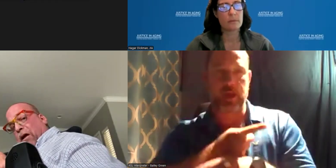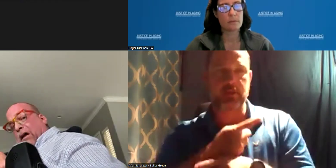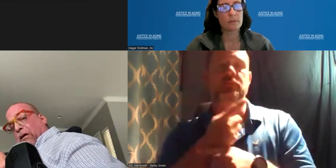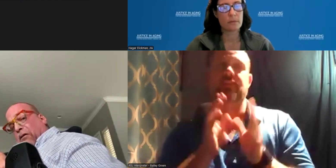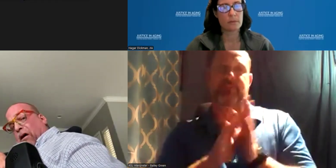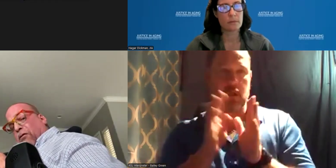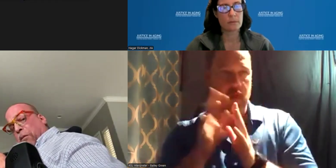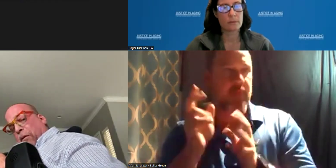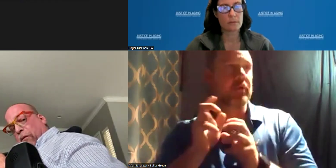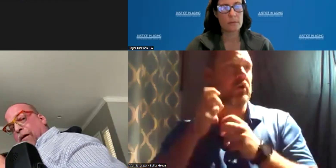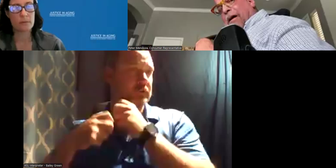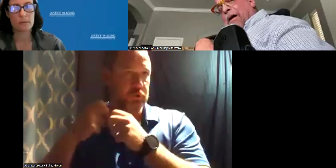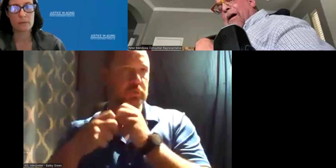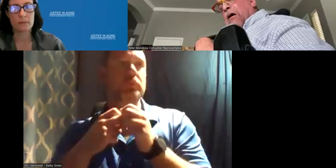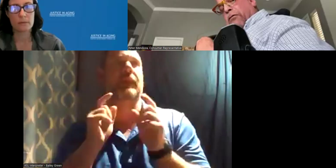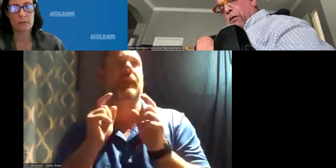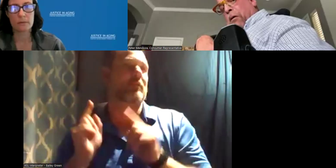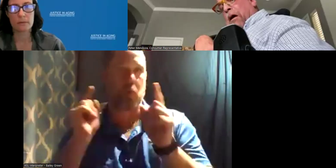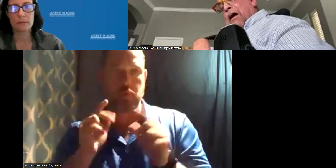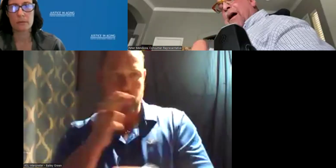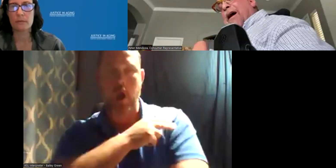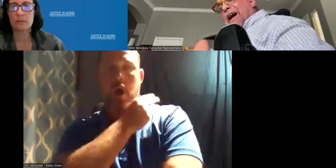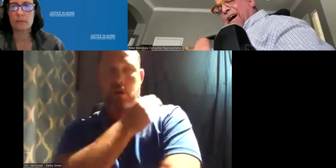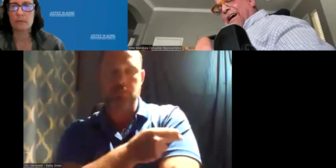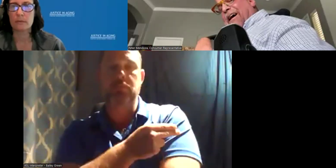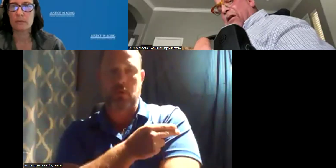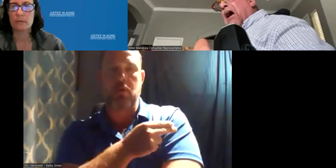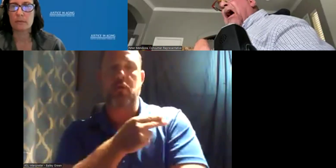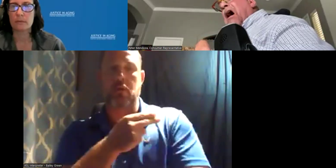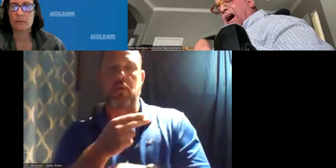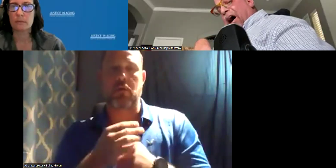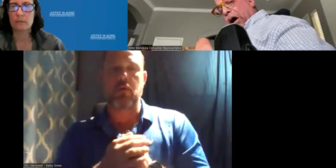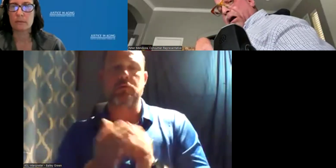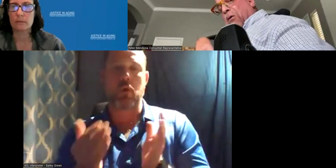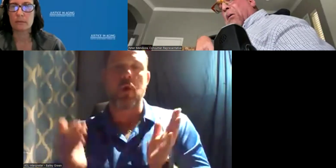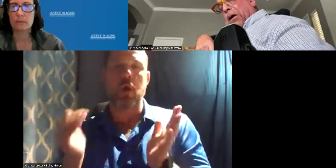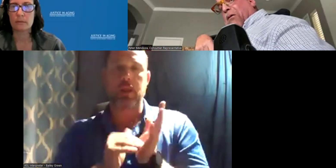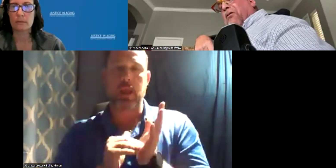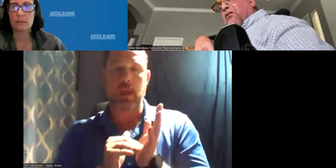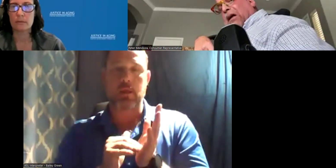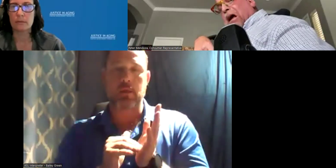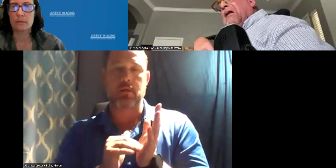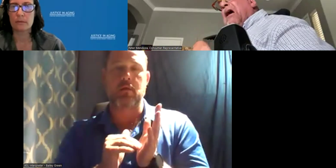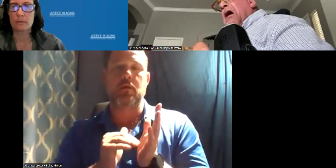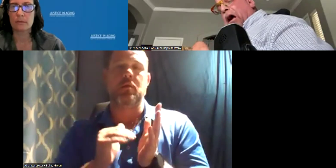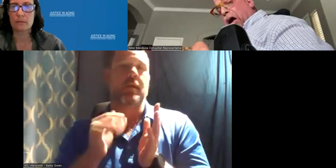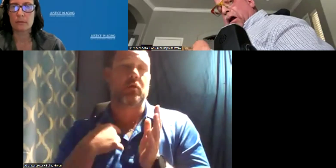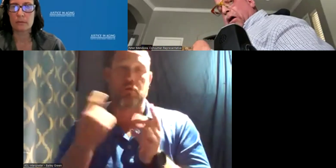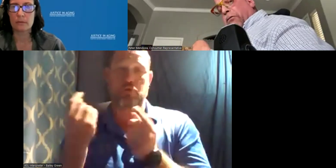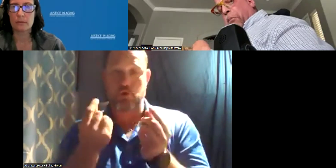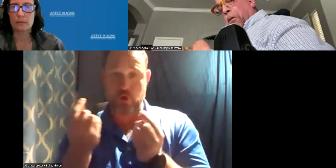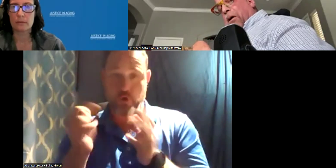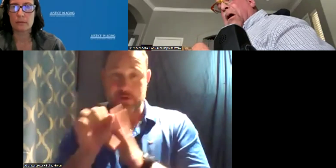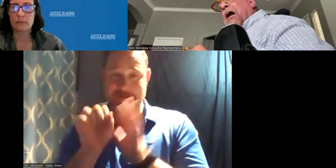issues and had to go to the hospital. So again, I honor what we do as a state, and